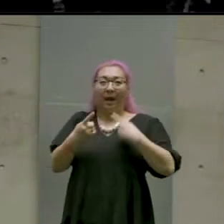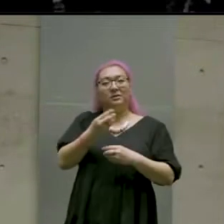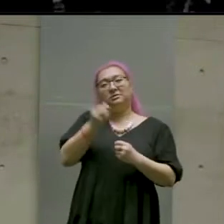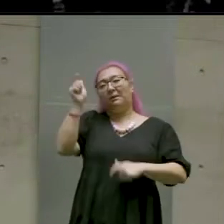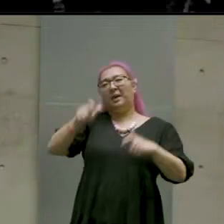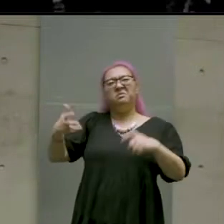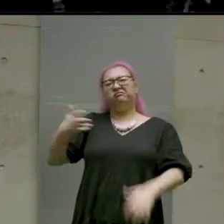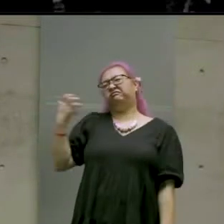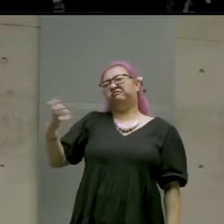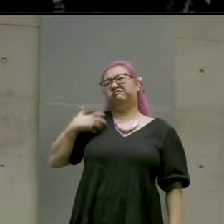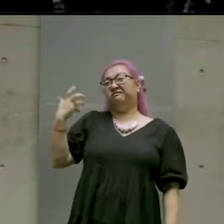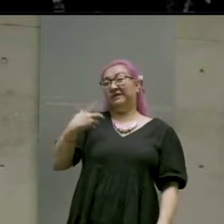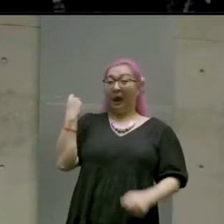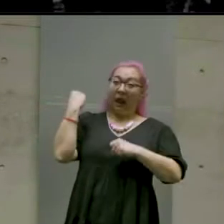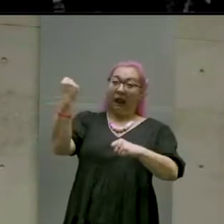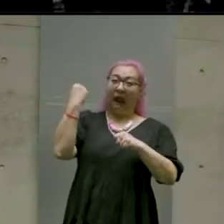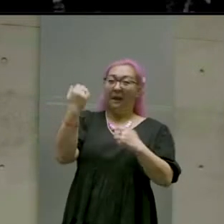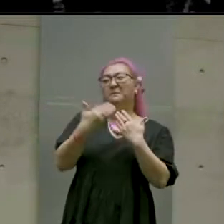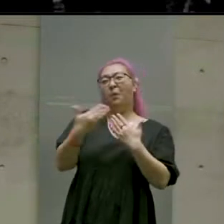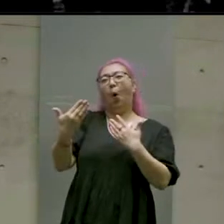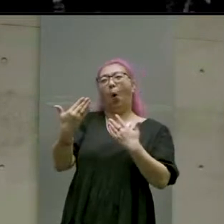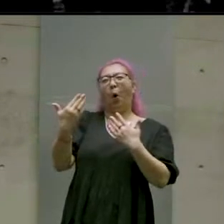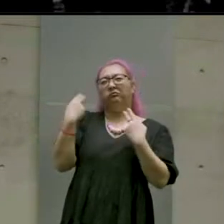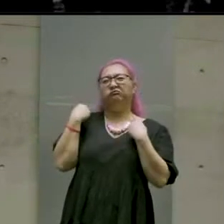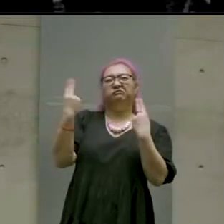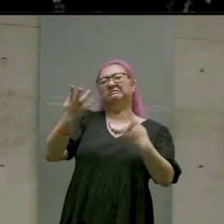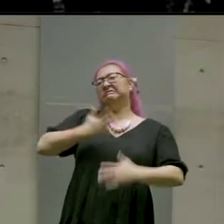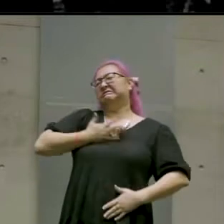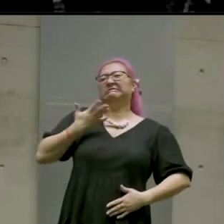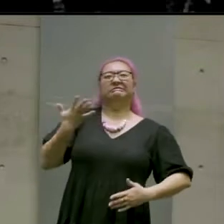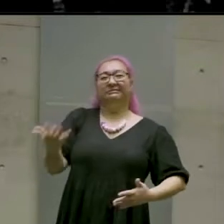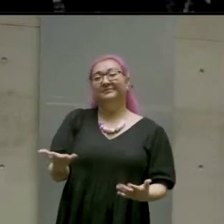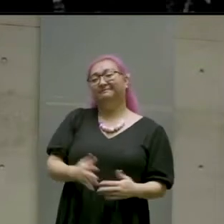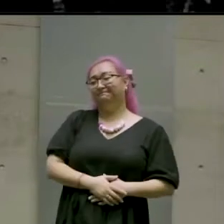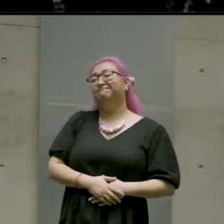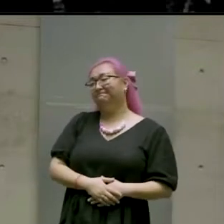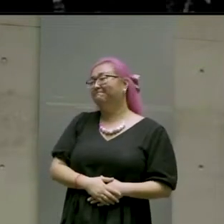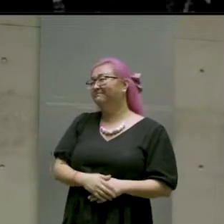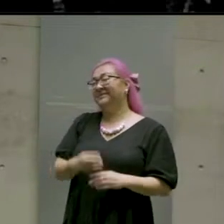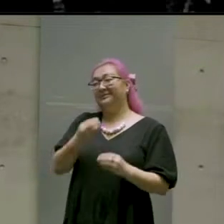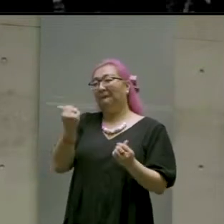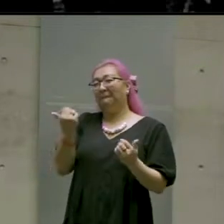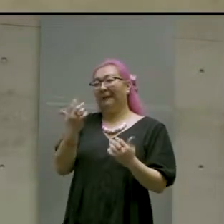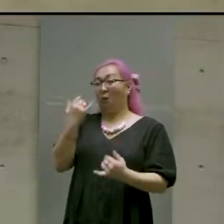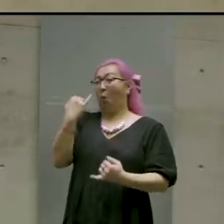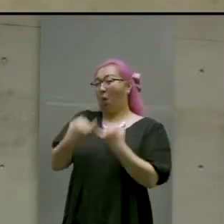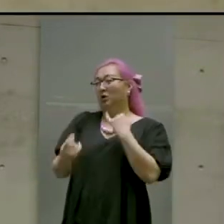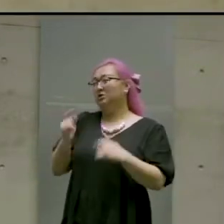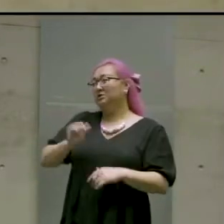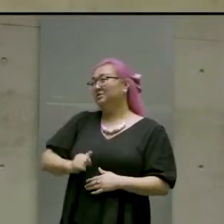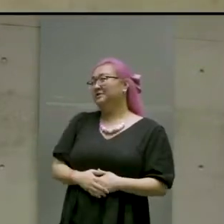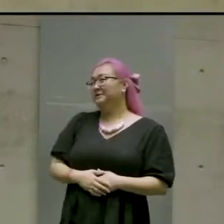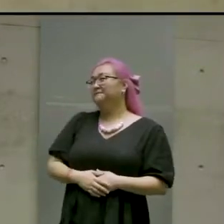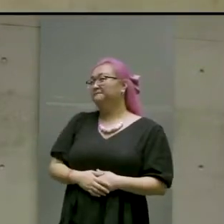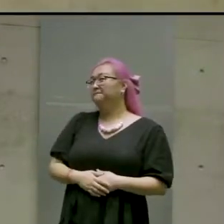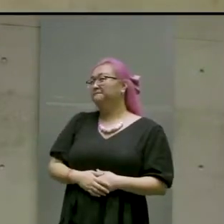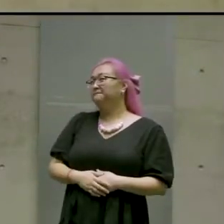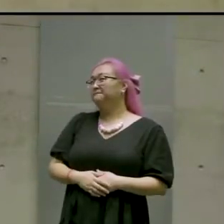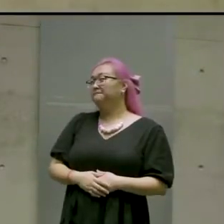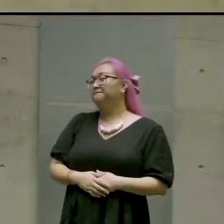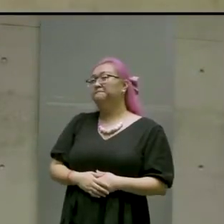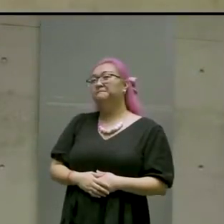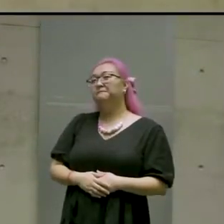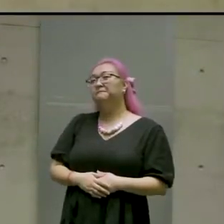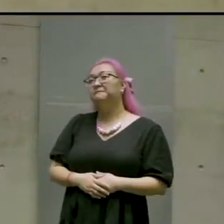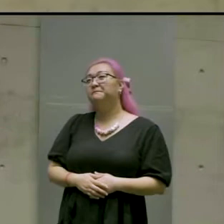only be even more pitchforky if the decision is permanent and you didn't have enough time to consider it. Mm-hmm. And you don't feel like